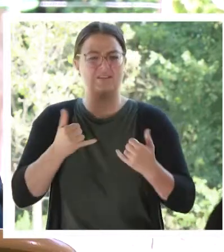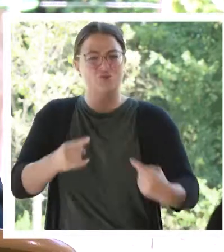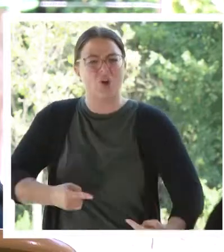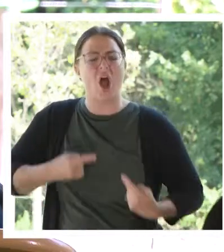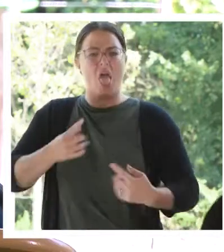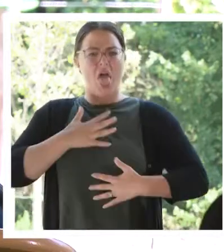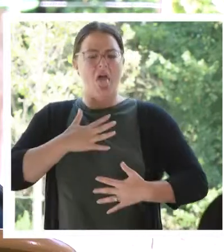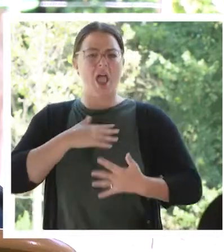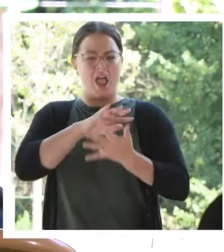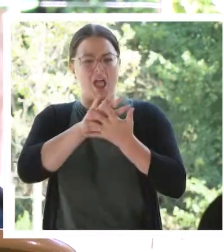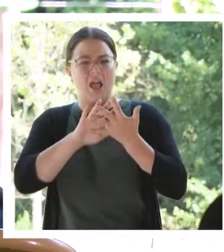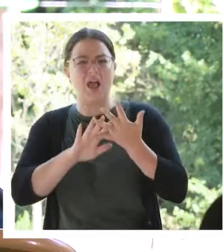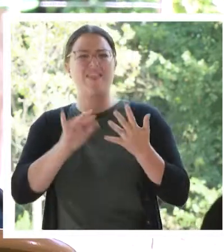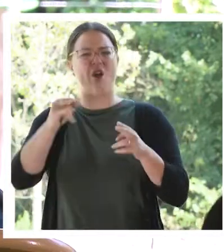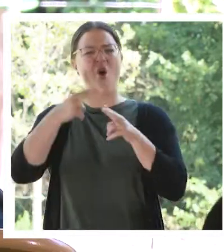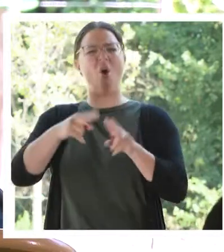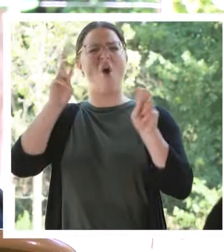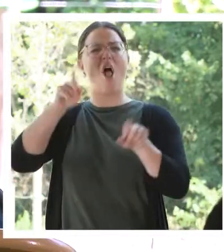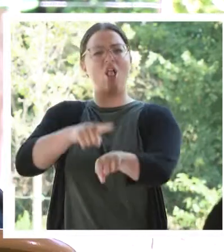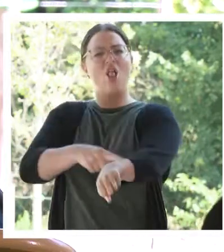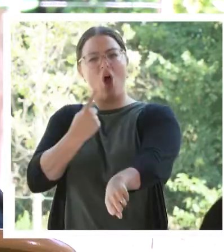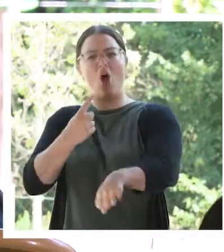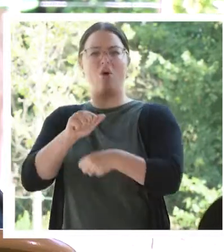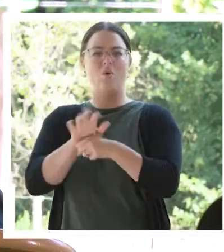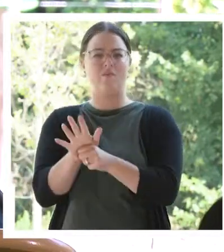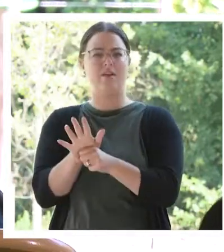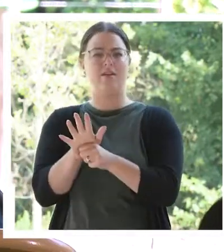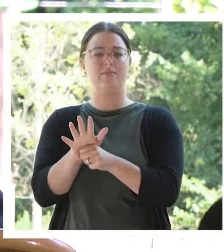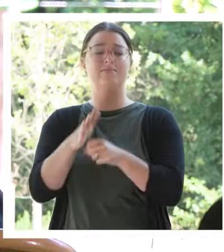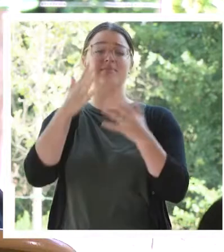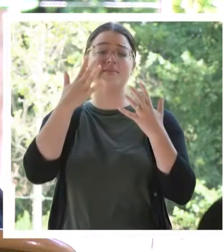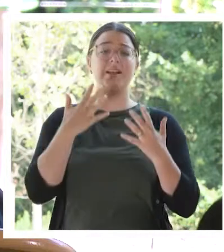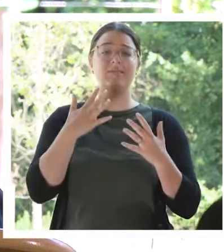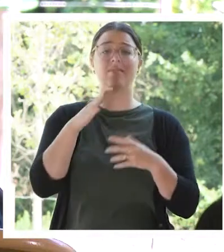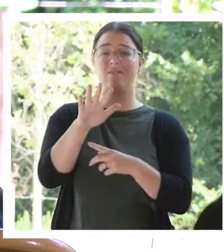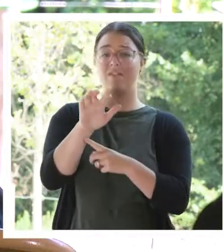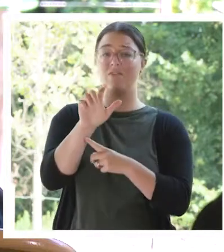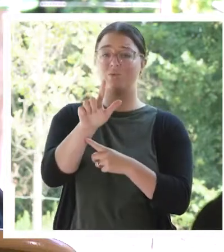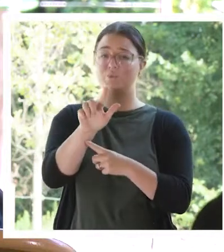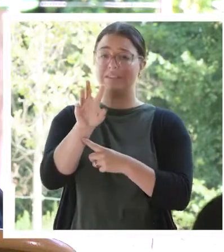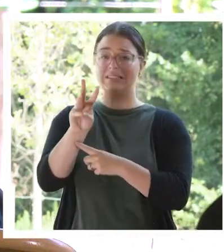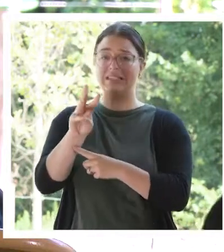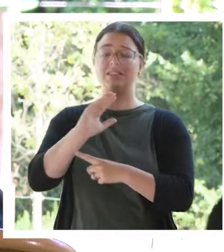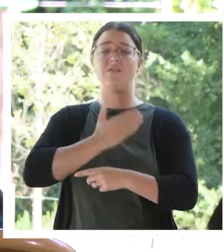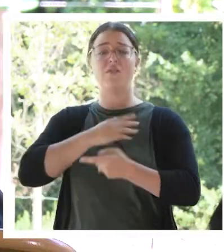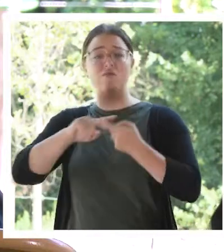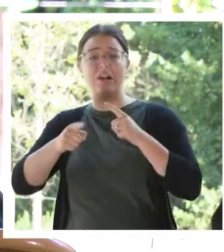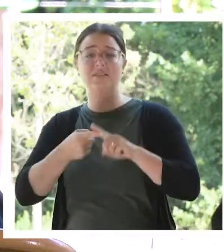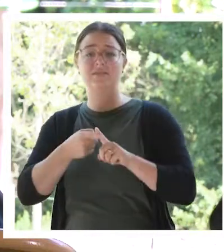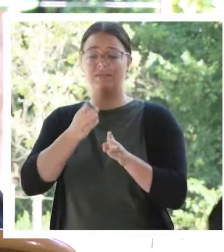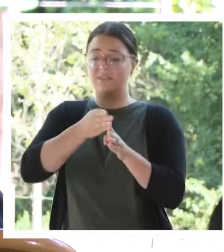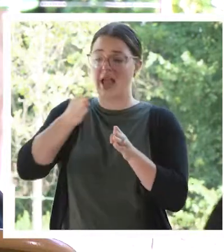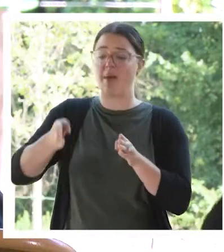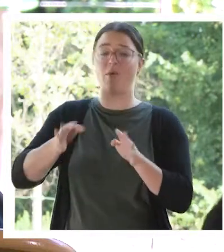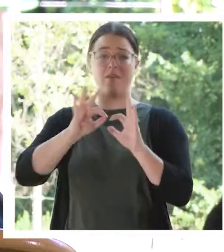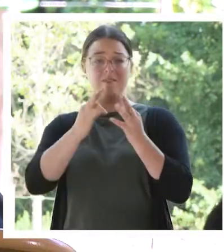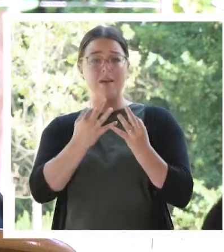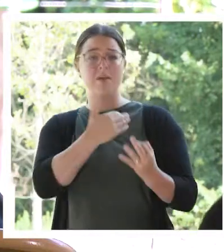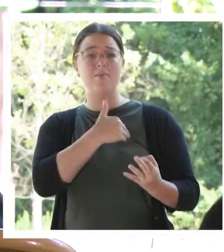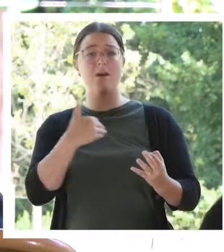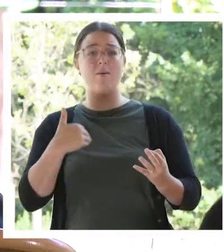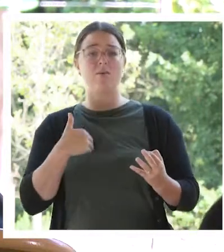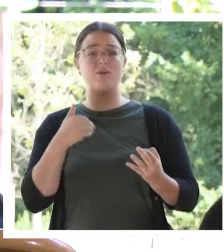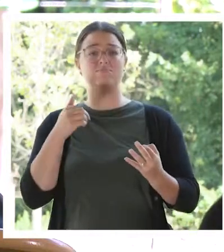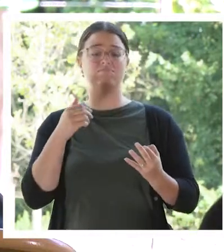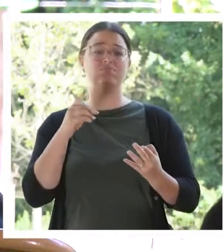Sadly, 526 of our friends, our neighbors, our family members have lost their lives to the virus, including one